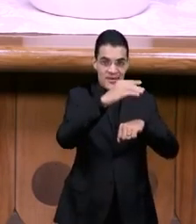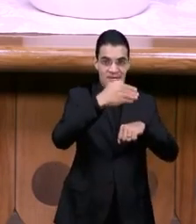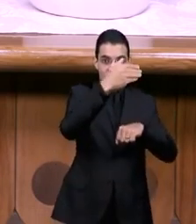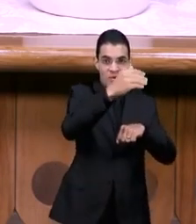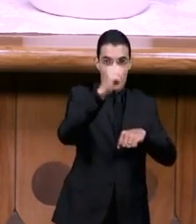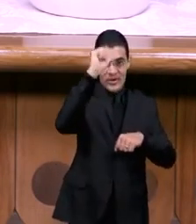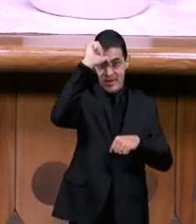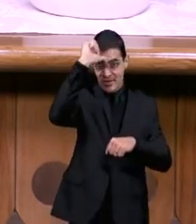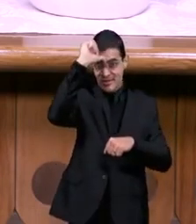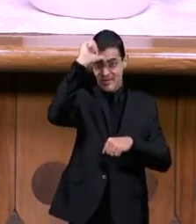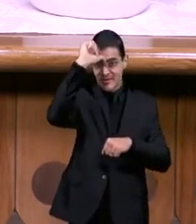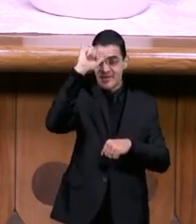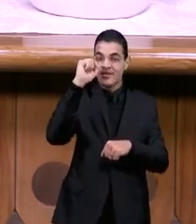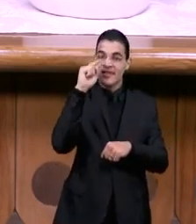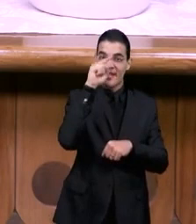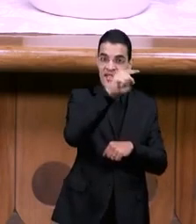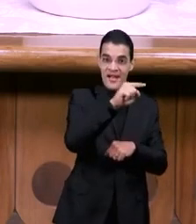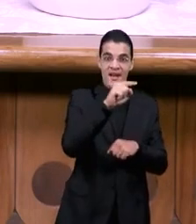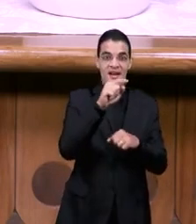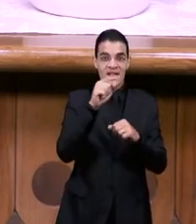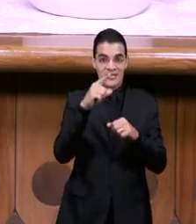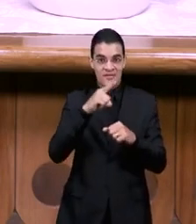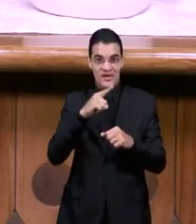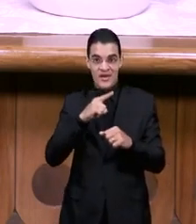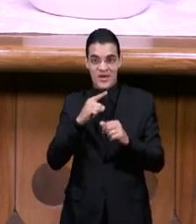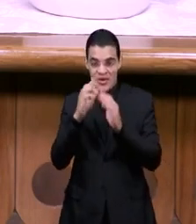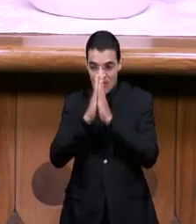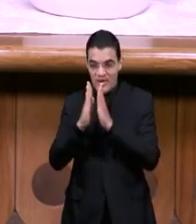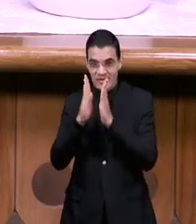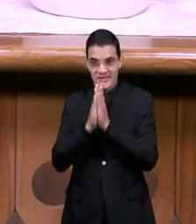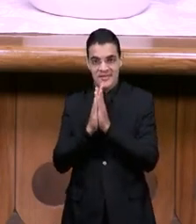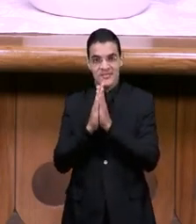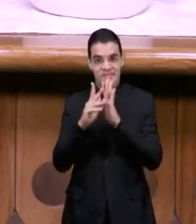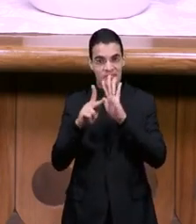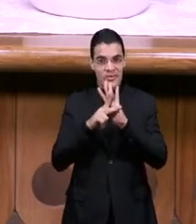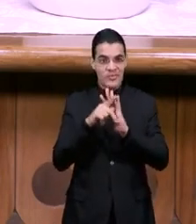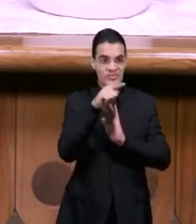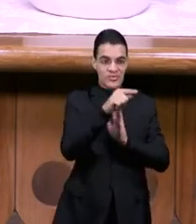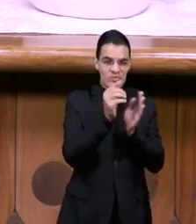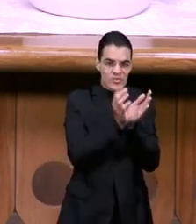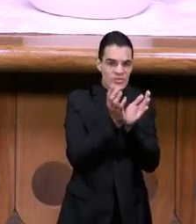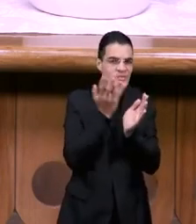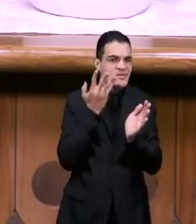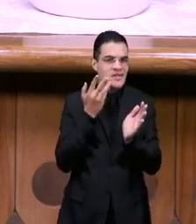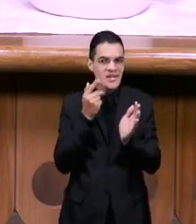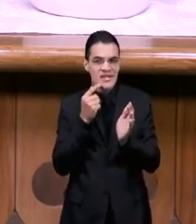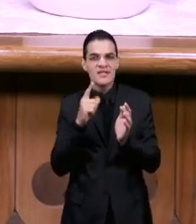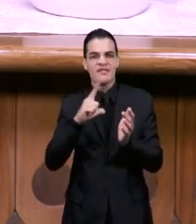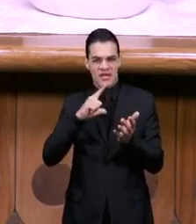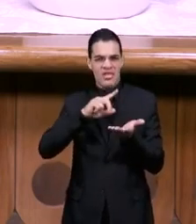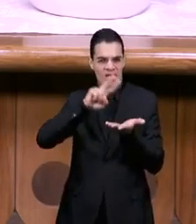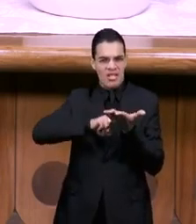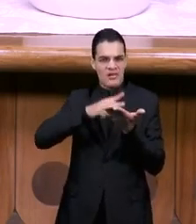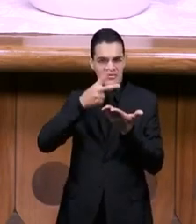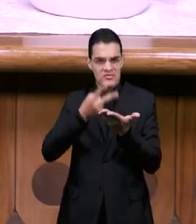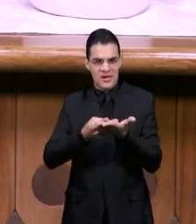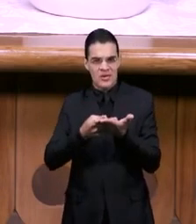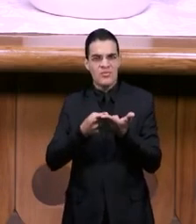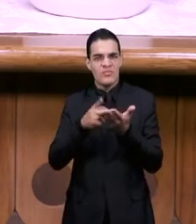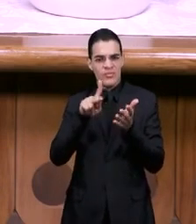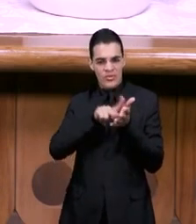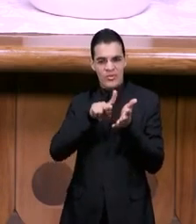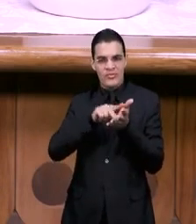India, they are going to pray. They're going to pray, and there will be translation in